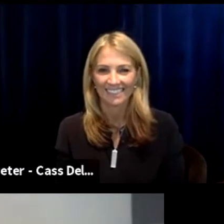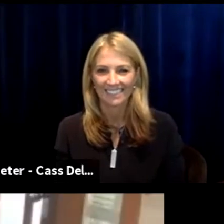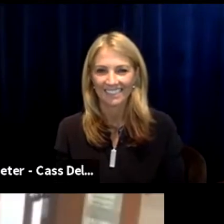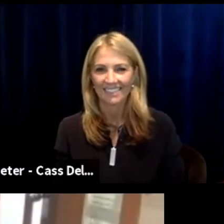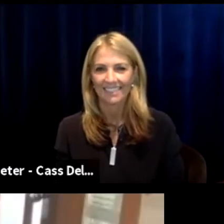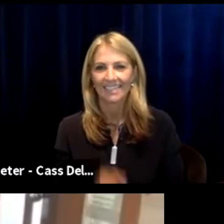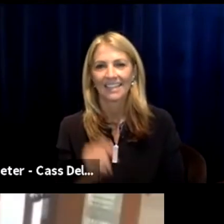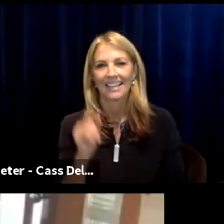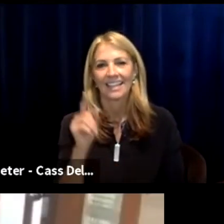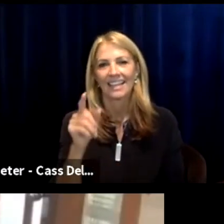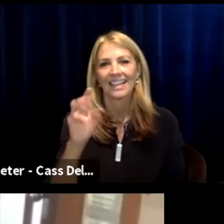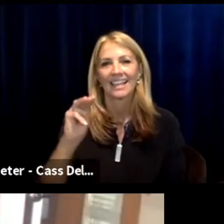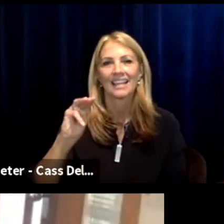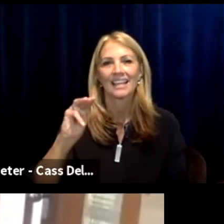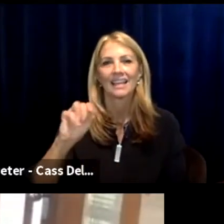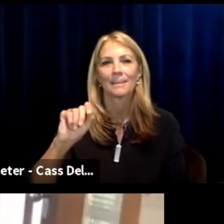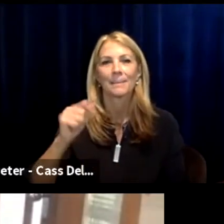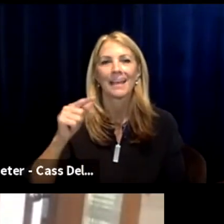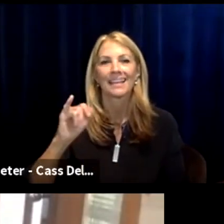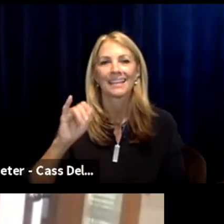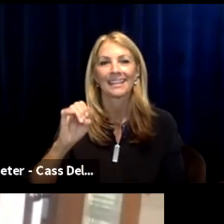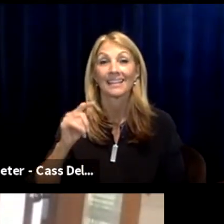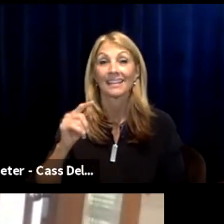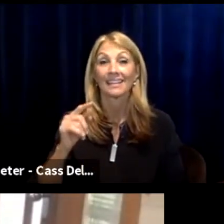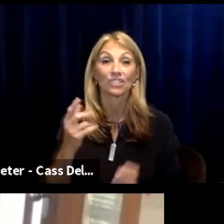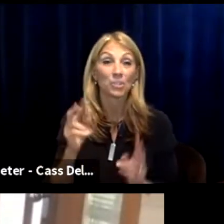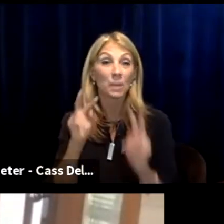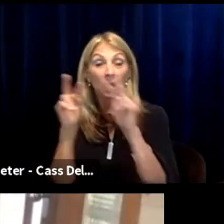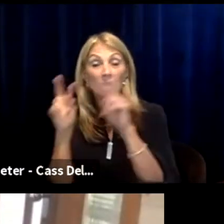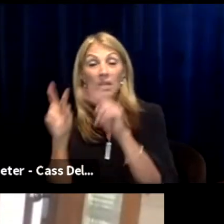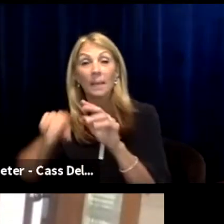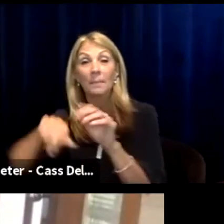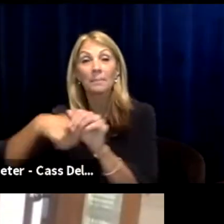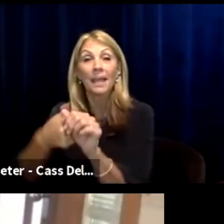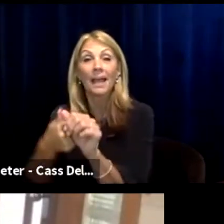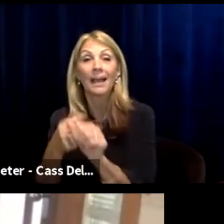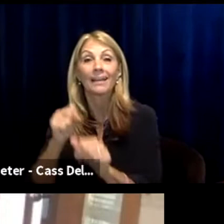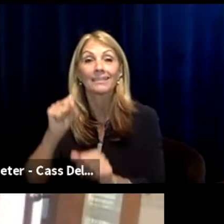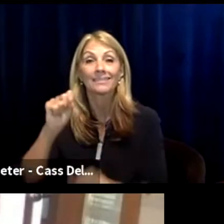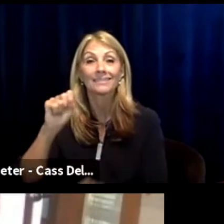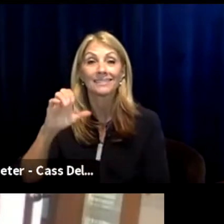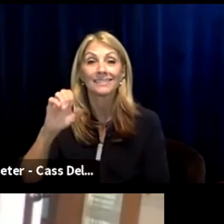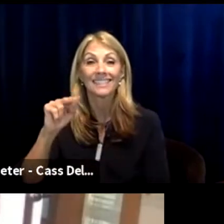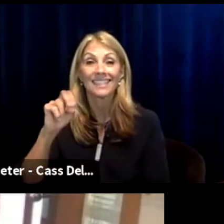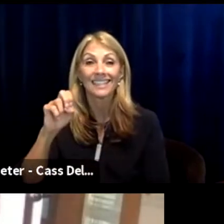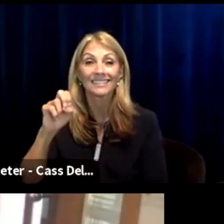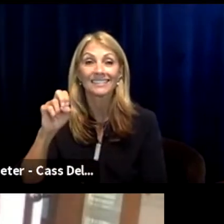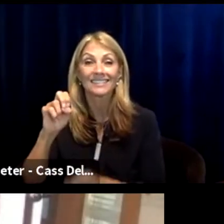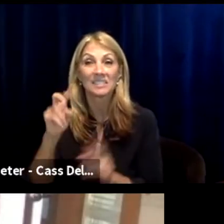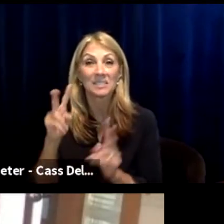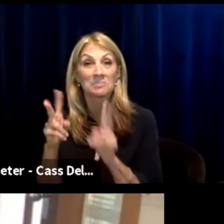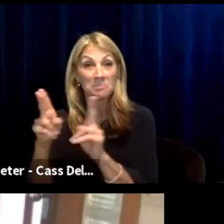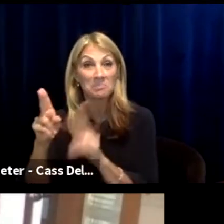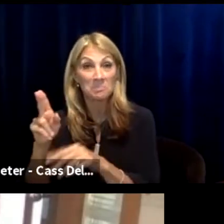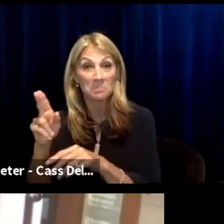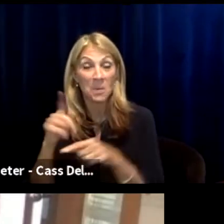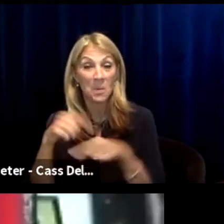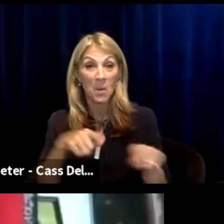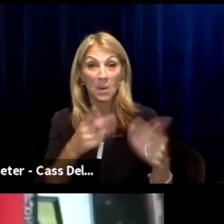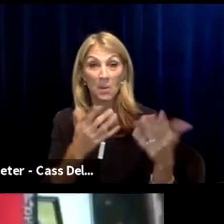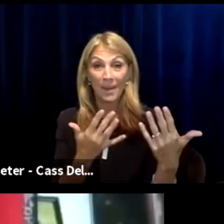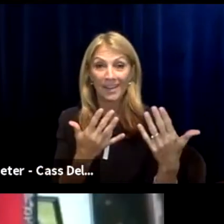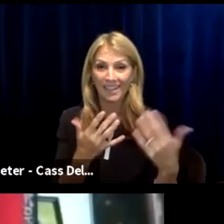Should we take a look at a little behind the scenes clip while we're waiting for our soap to do its thing?